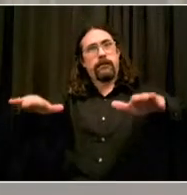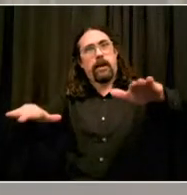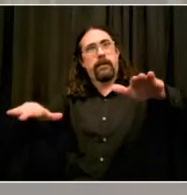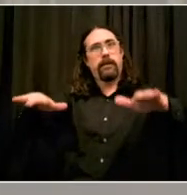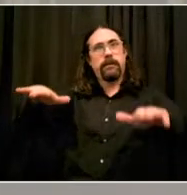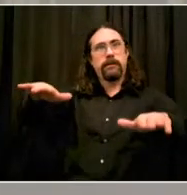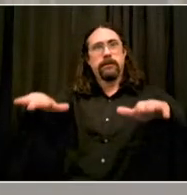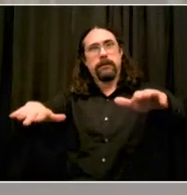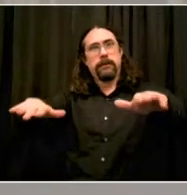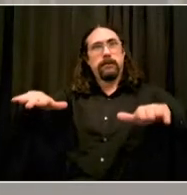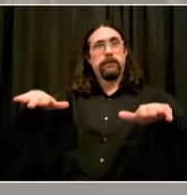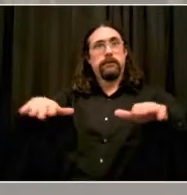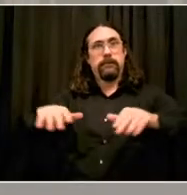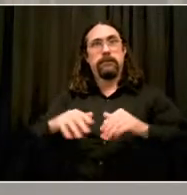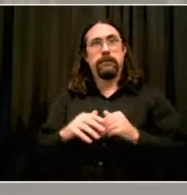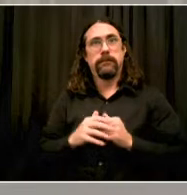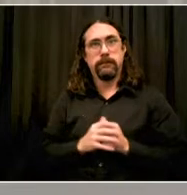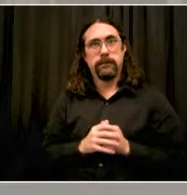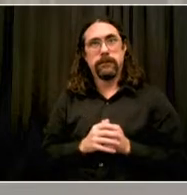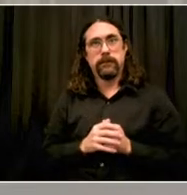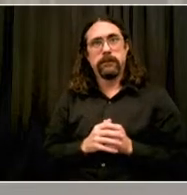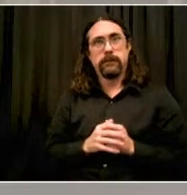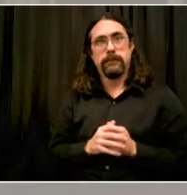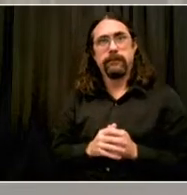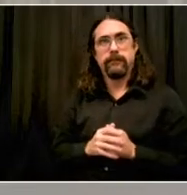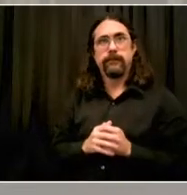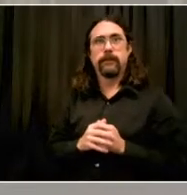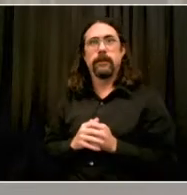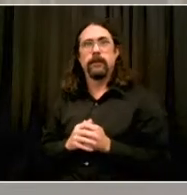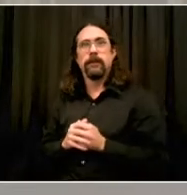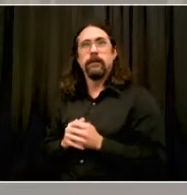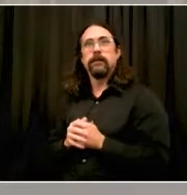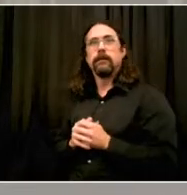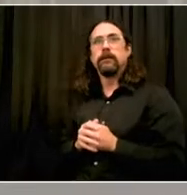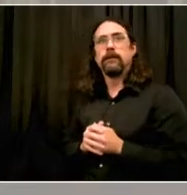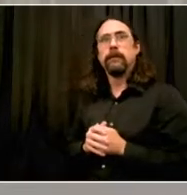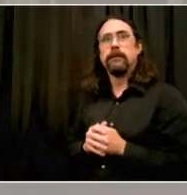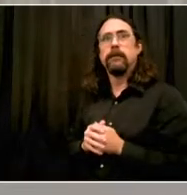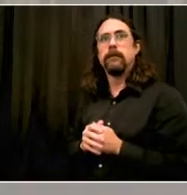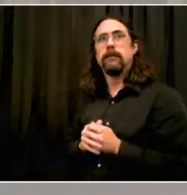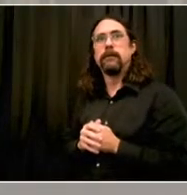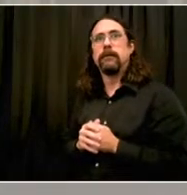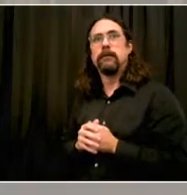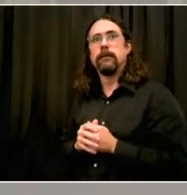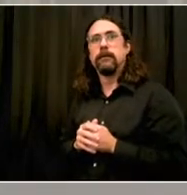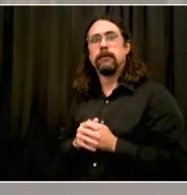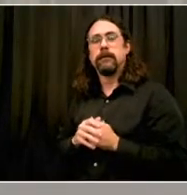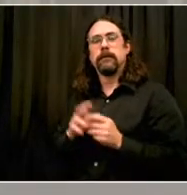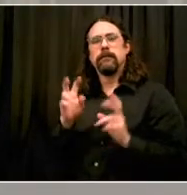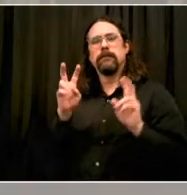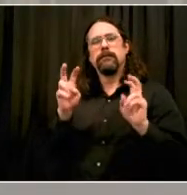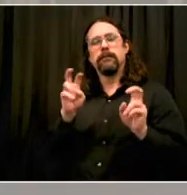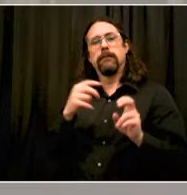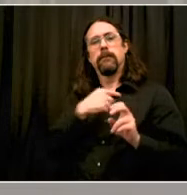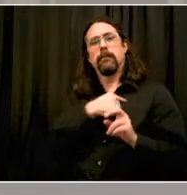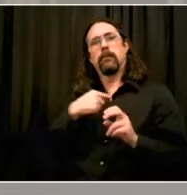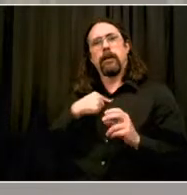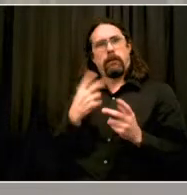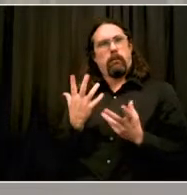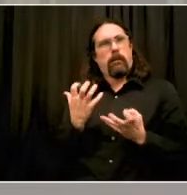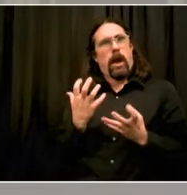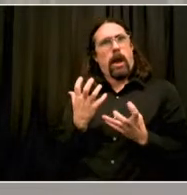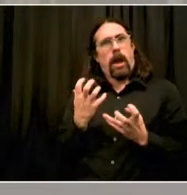days ago. So the balance that we strike is making sure that we're providing a picture of the most recent and